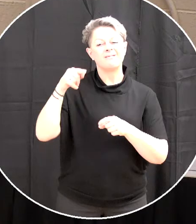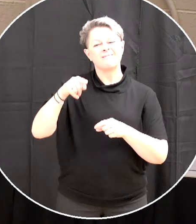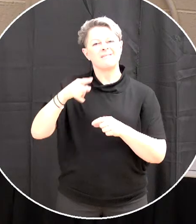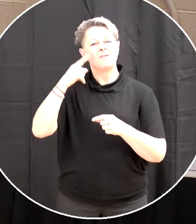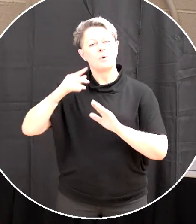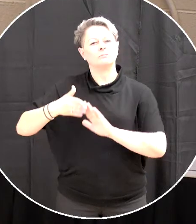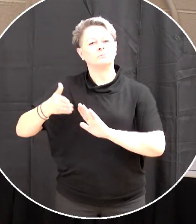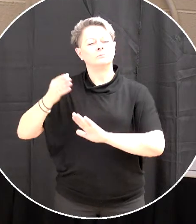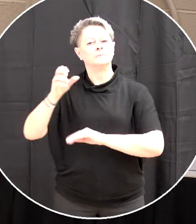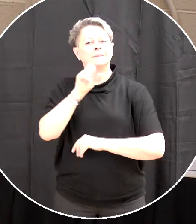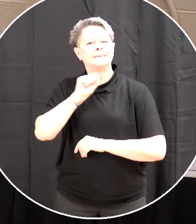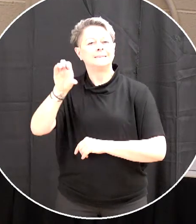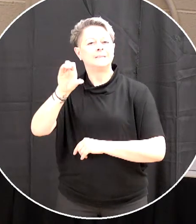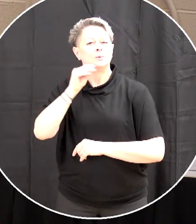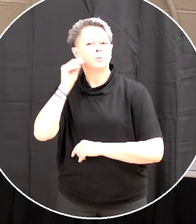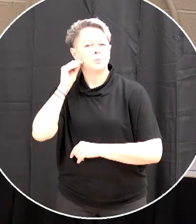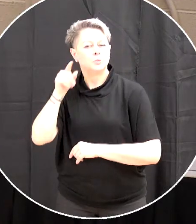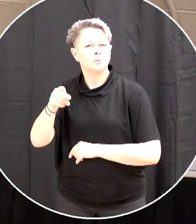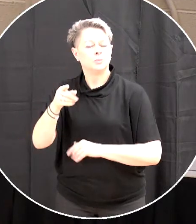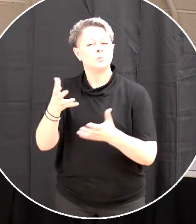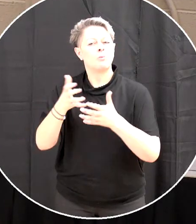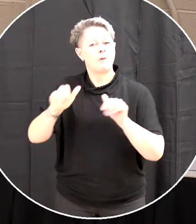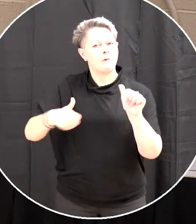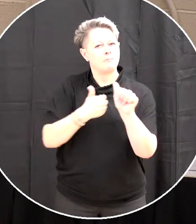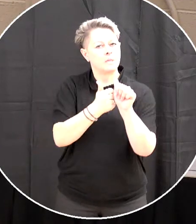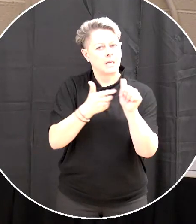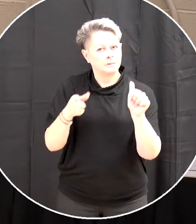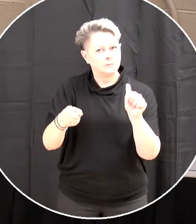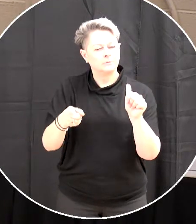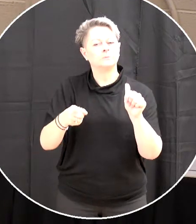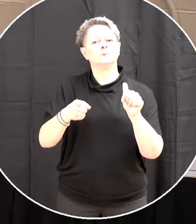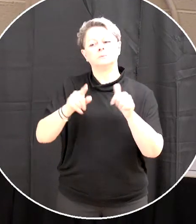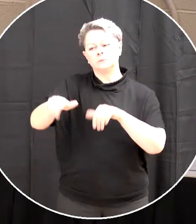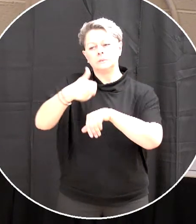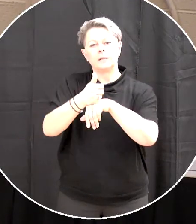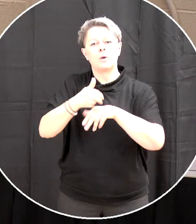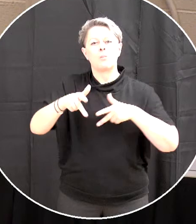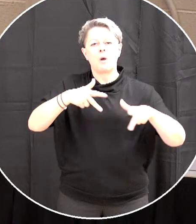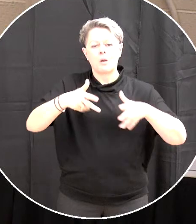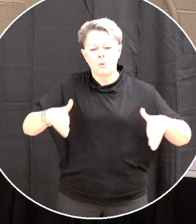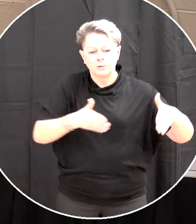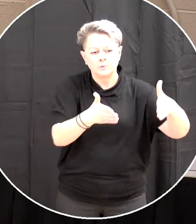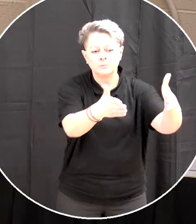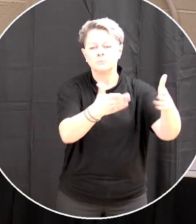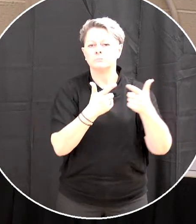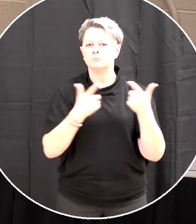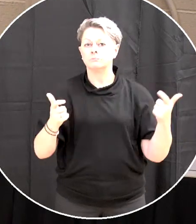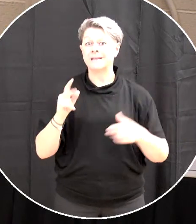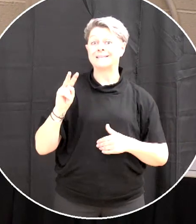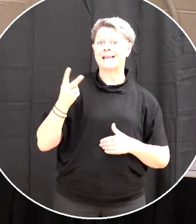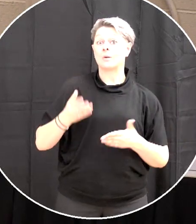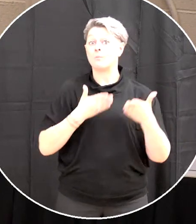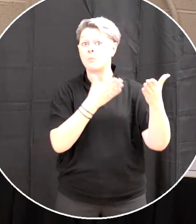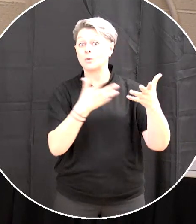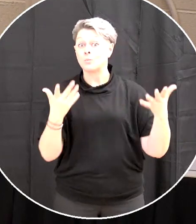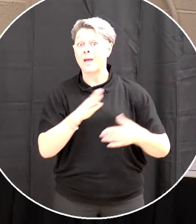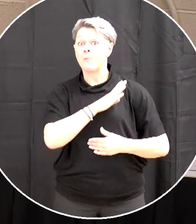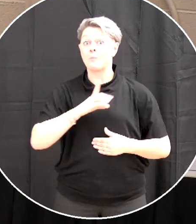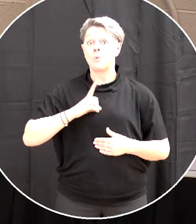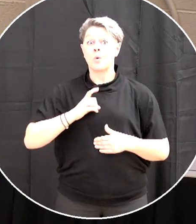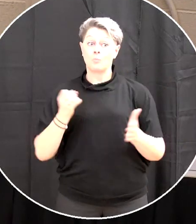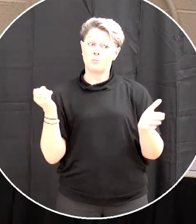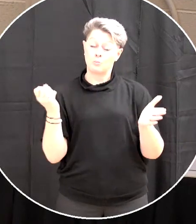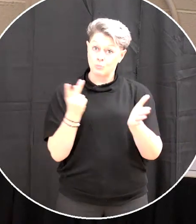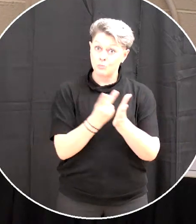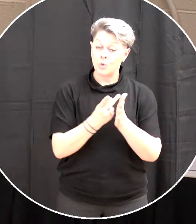but the city would like to sort of update some of that area there and put in some walkways. So the second motion is that the board approve the easements